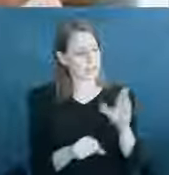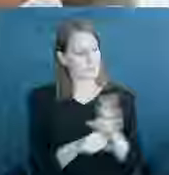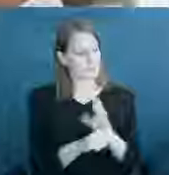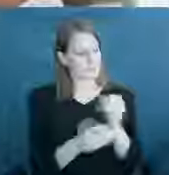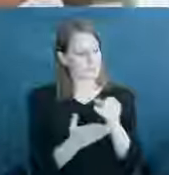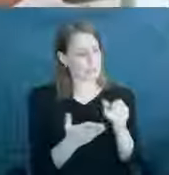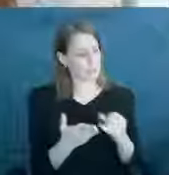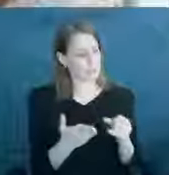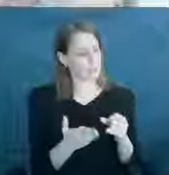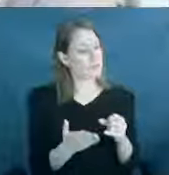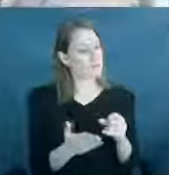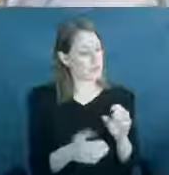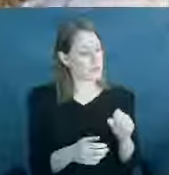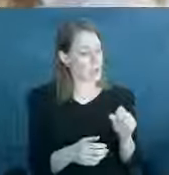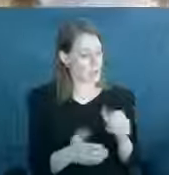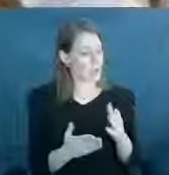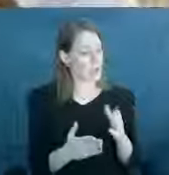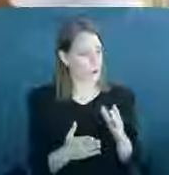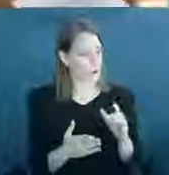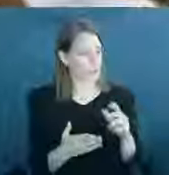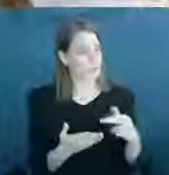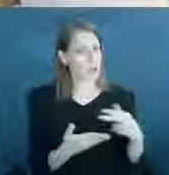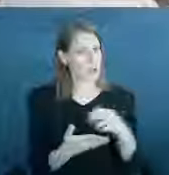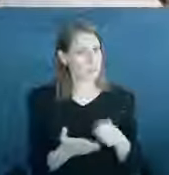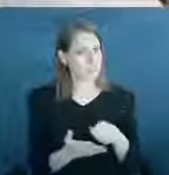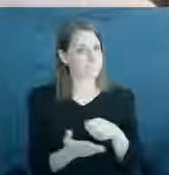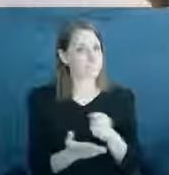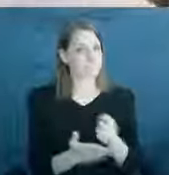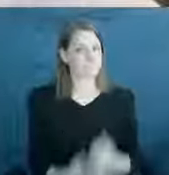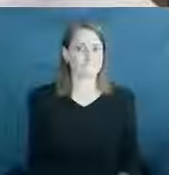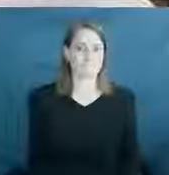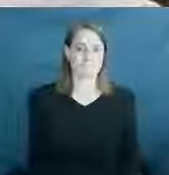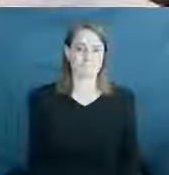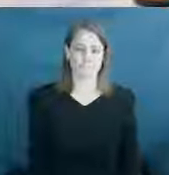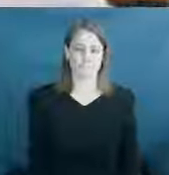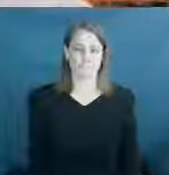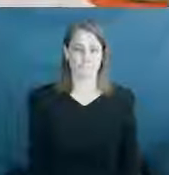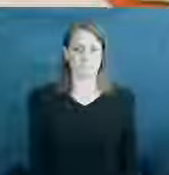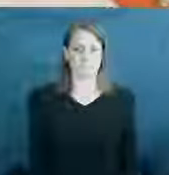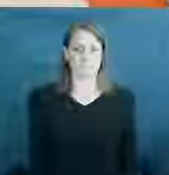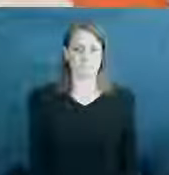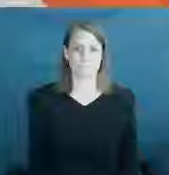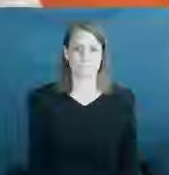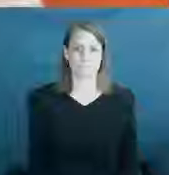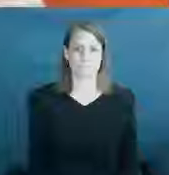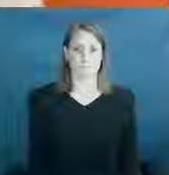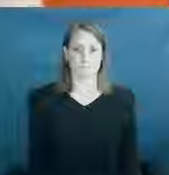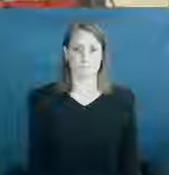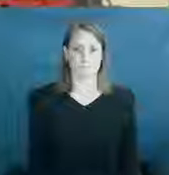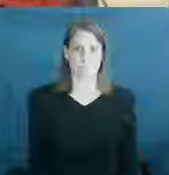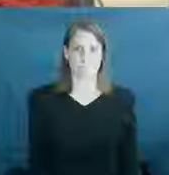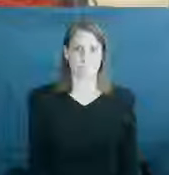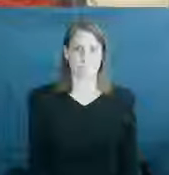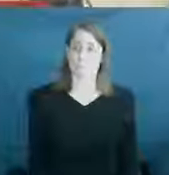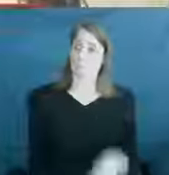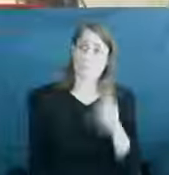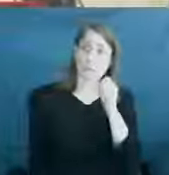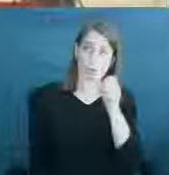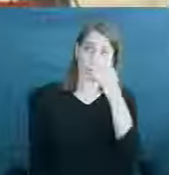Yes, you might need to, just the same as this one, you might want to just expand with a pencil just around here. Okay, so we can cut out.